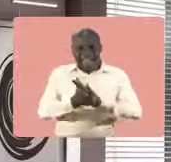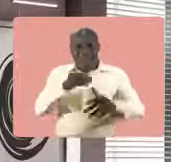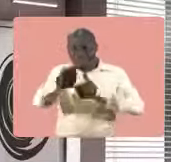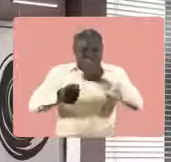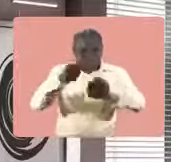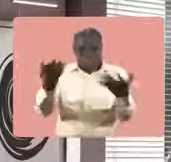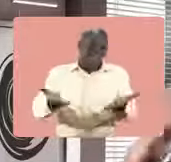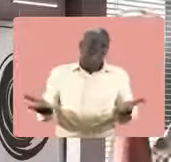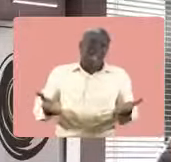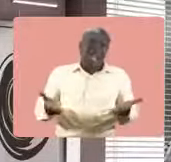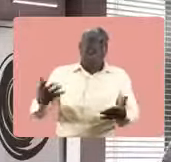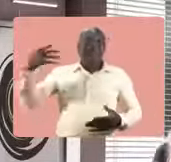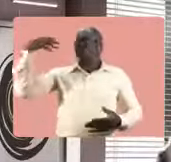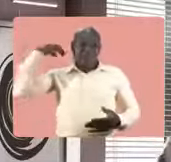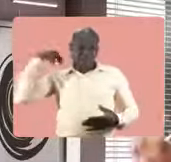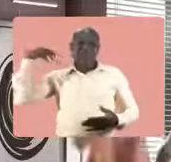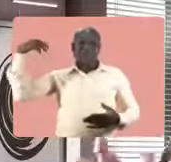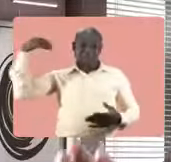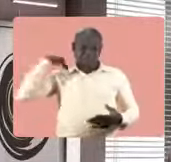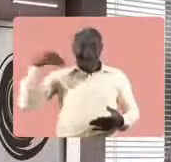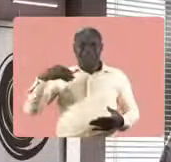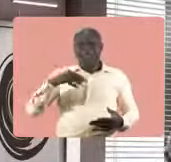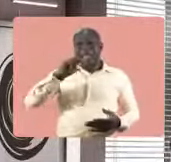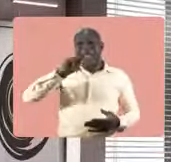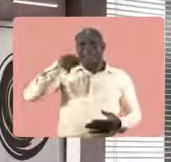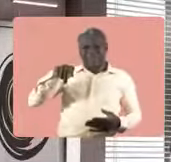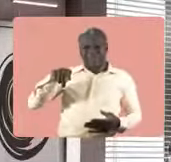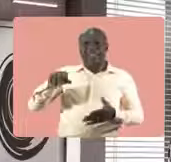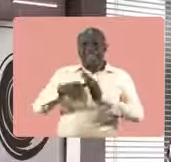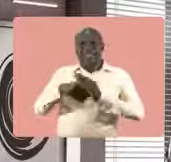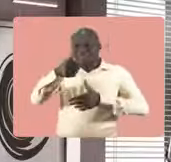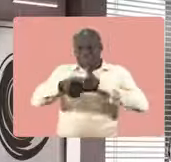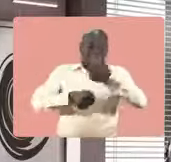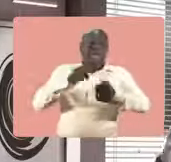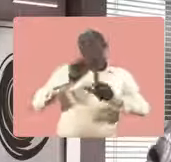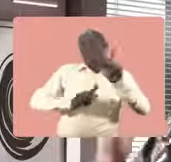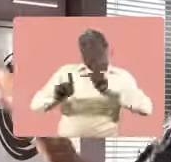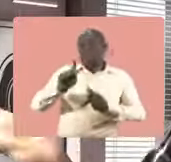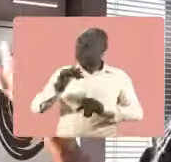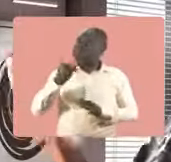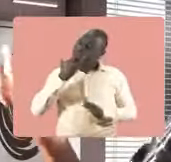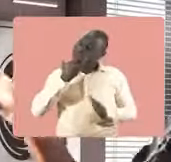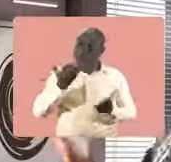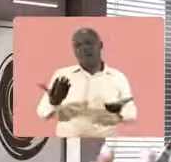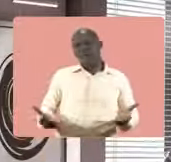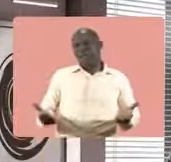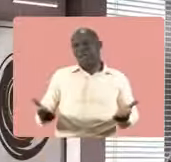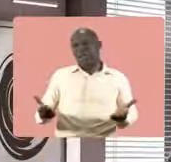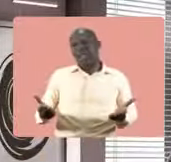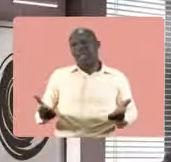didie honorable obi a wote parliament asem afri wonum eba no epia na enwansna edi